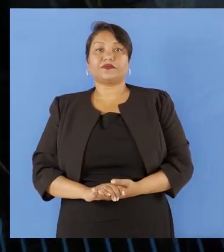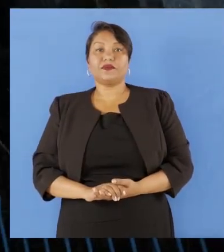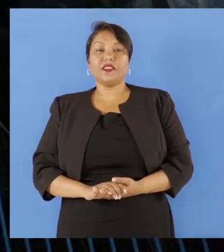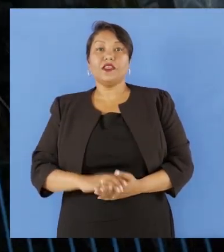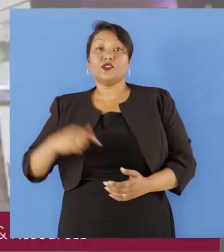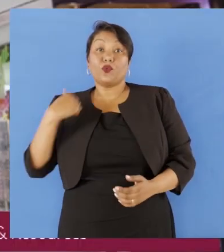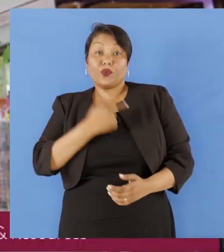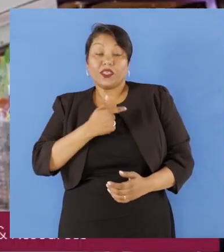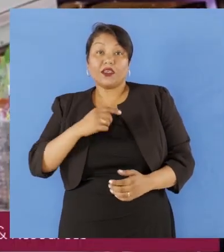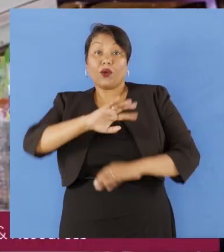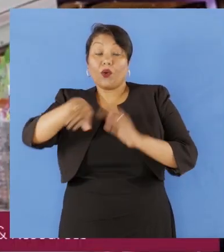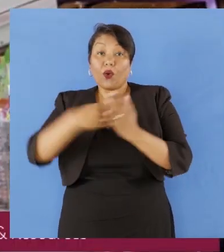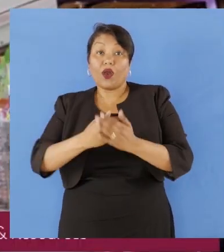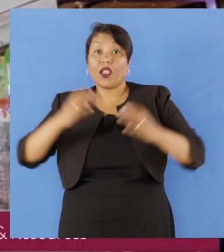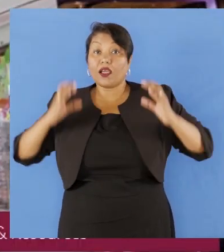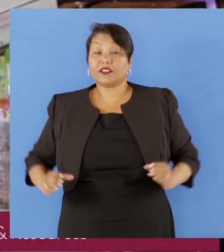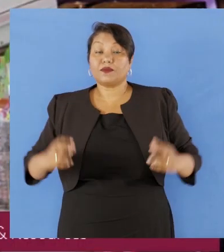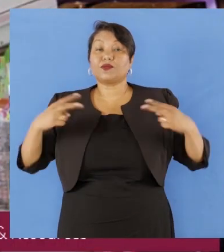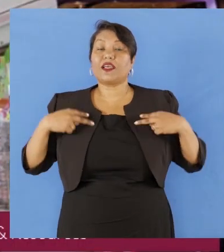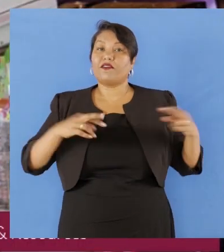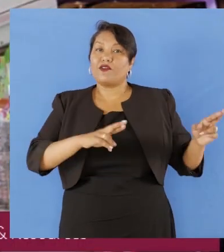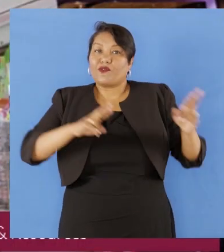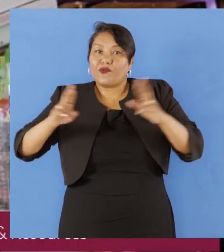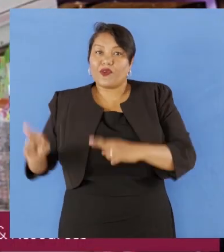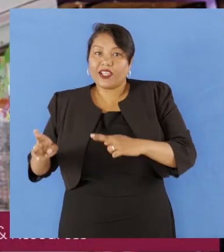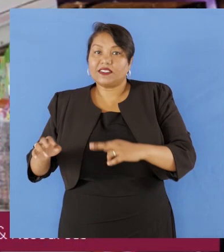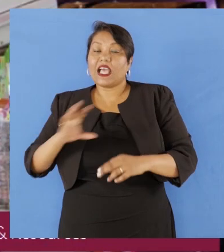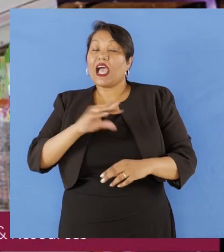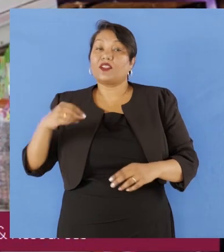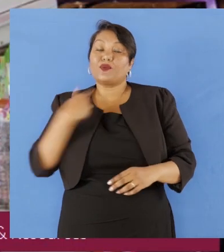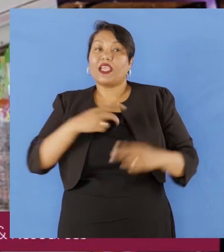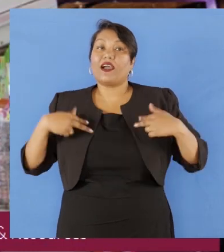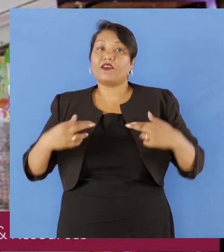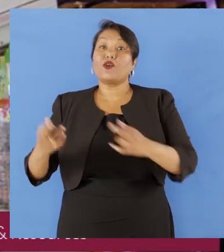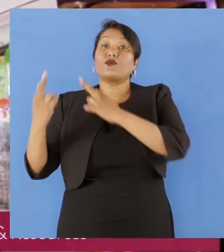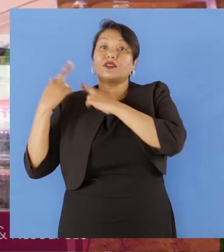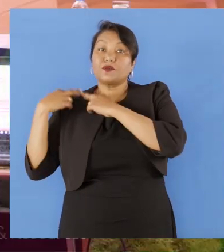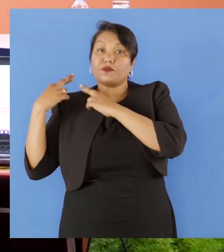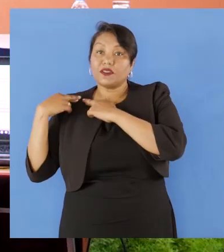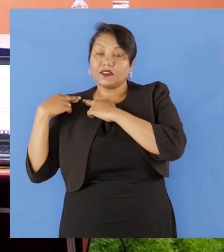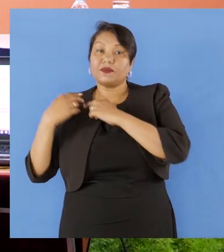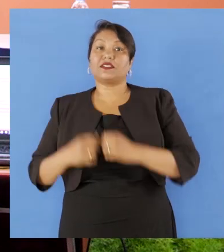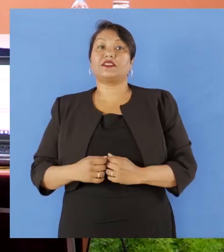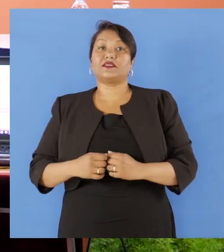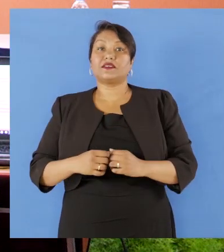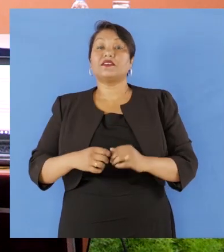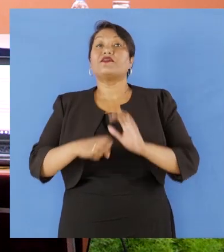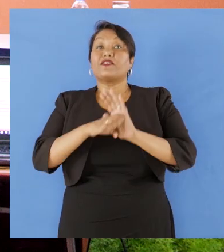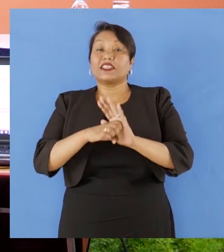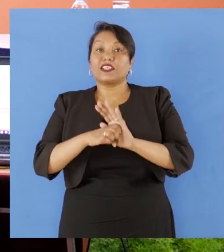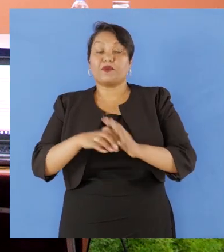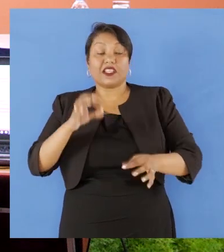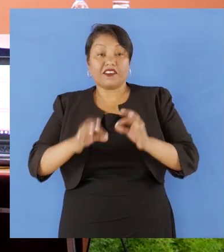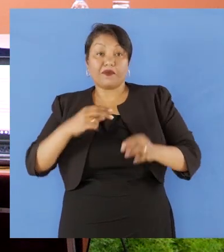Ms. Bernadine Rawlins, whose contribution added a slightly different perspective on consumer awareness. As a